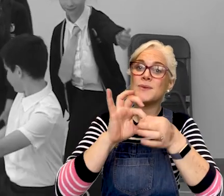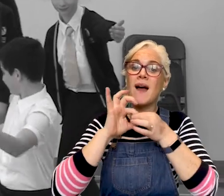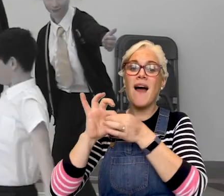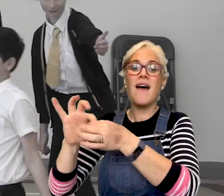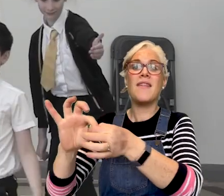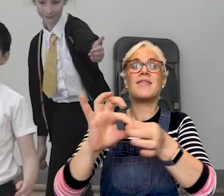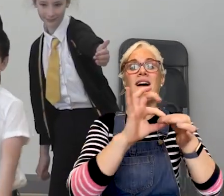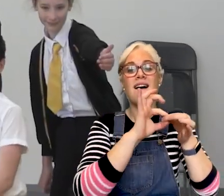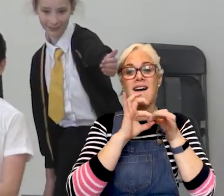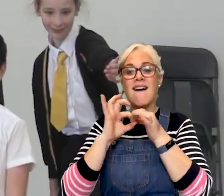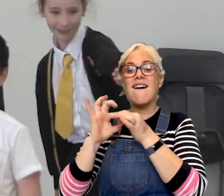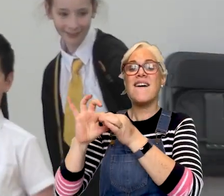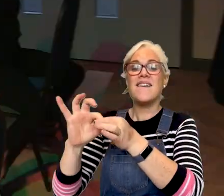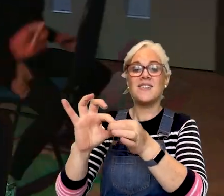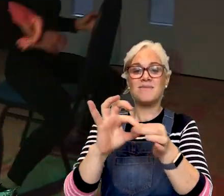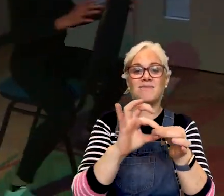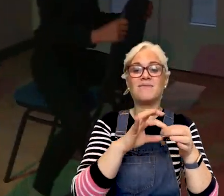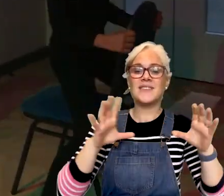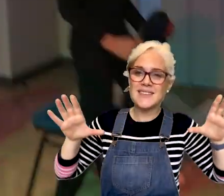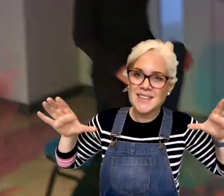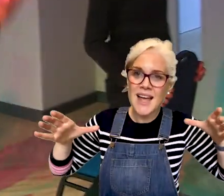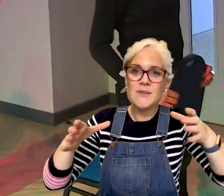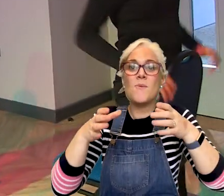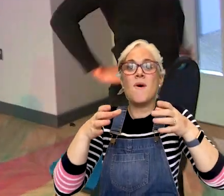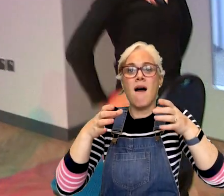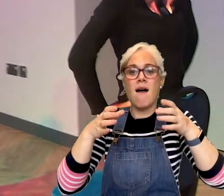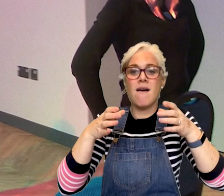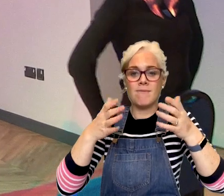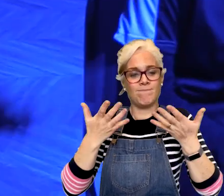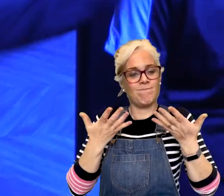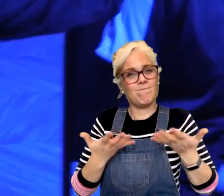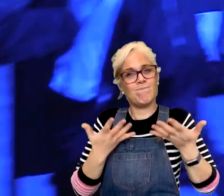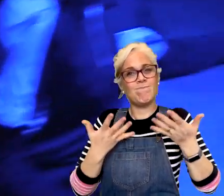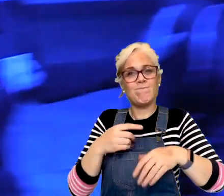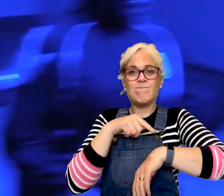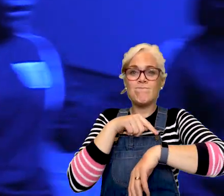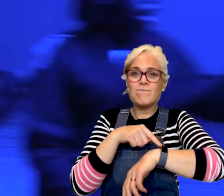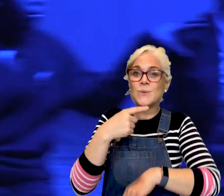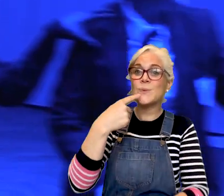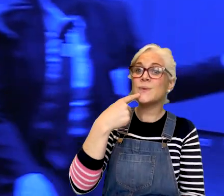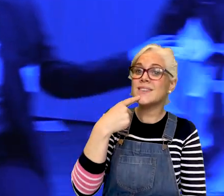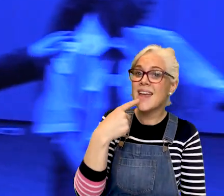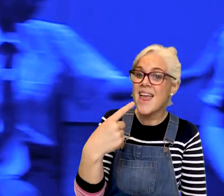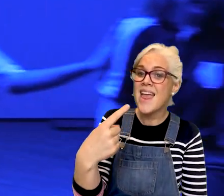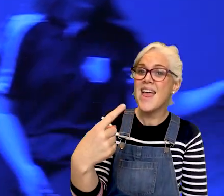come together, standing as one, taking this moment to